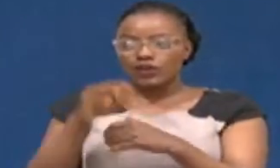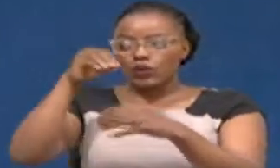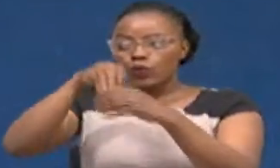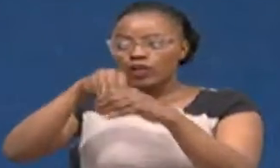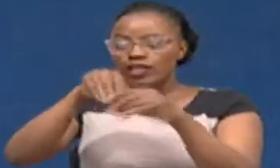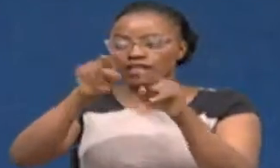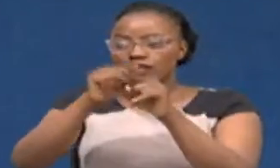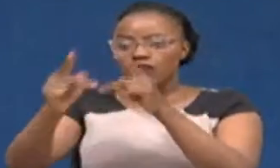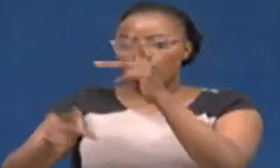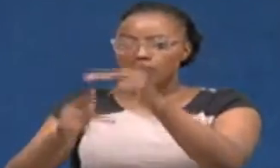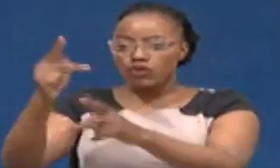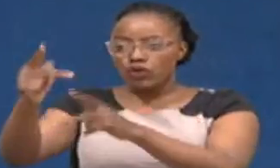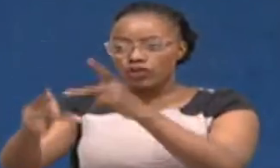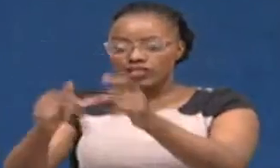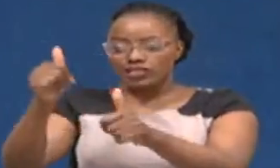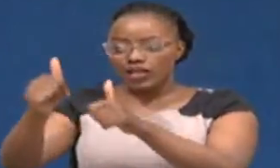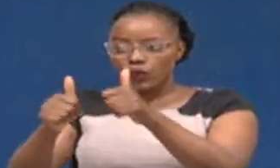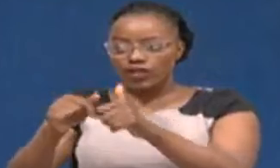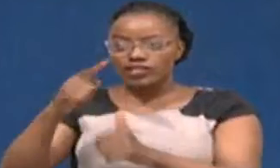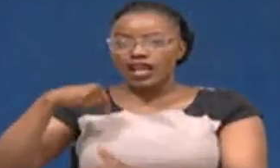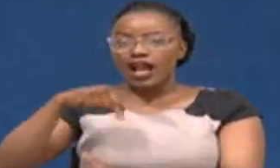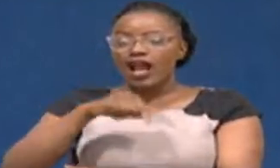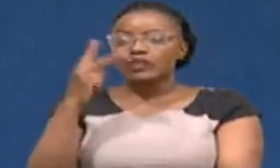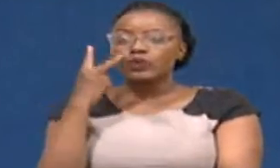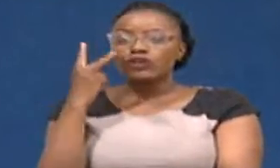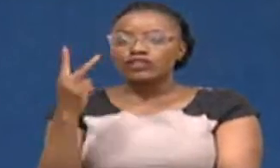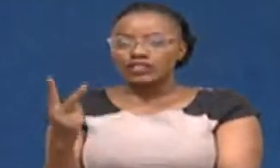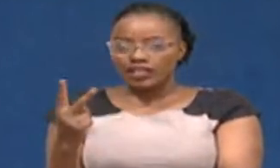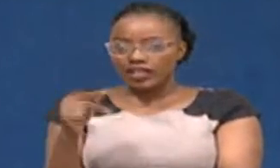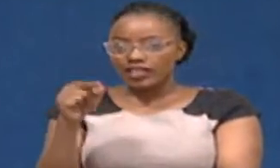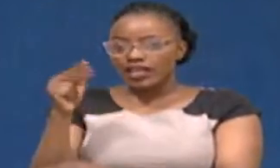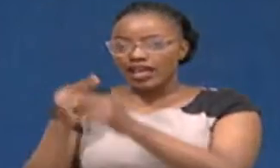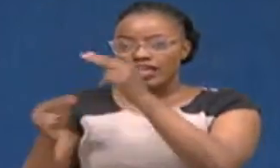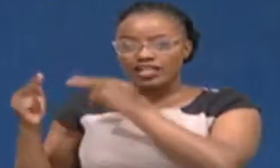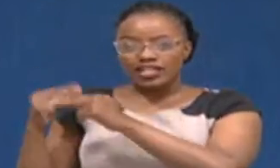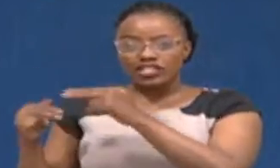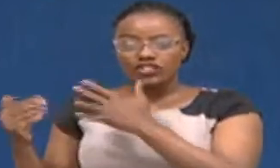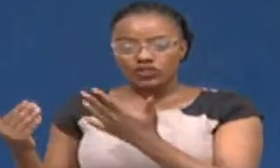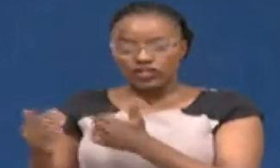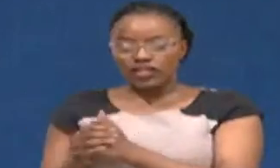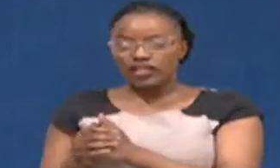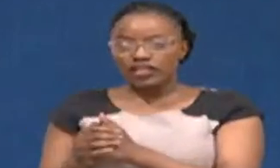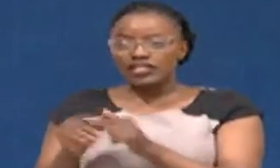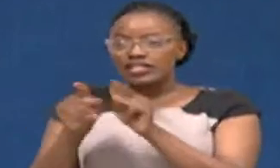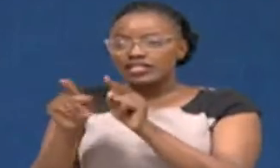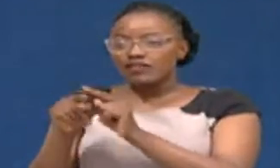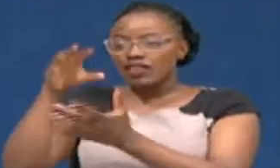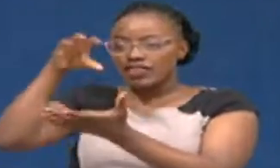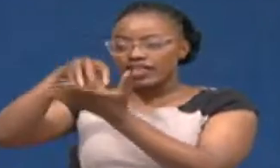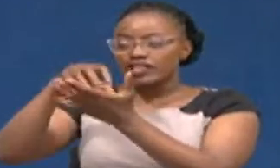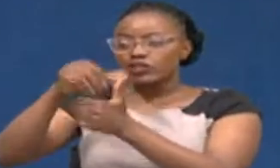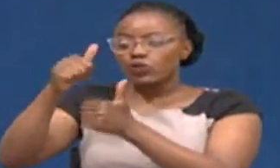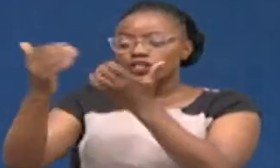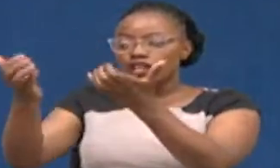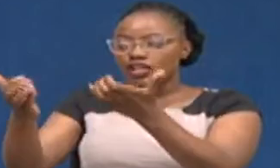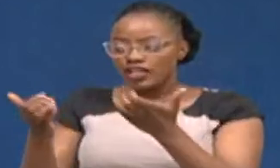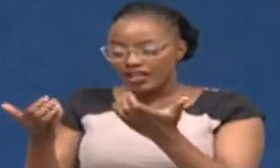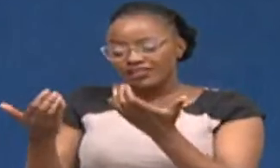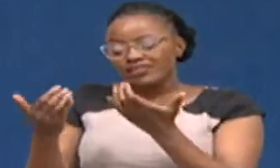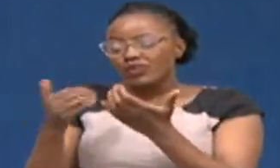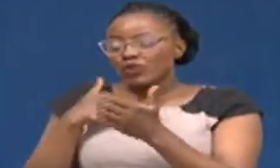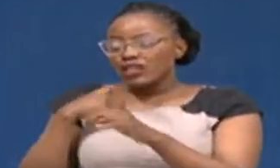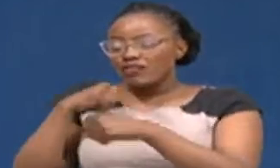a process that we have seen in history, situations that lead to